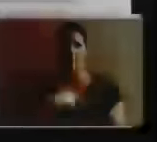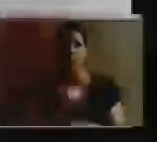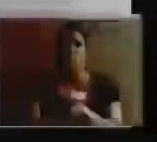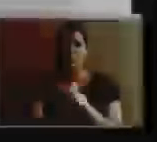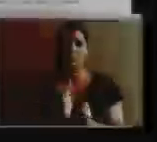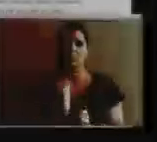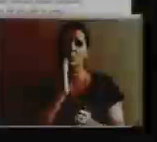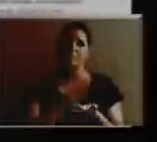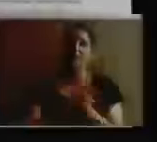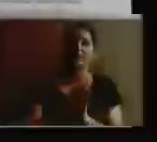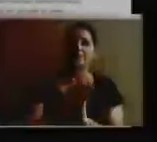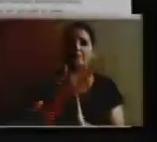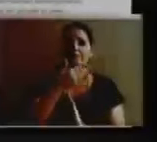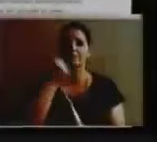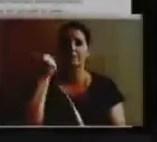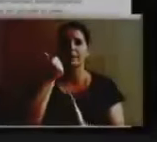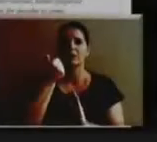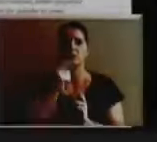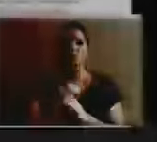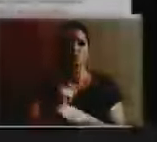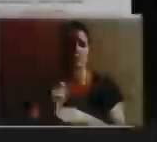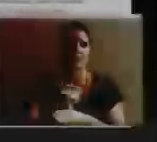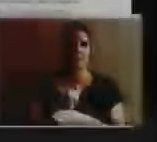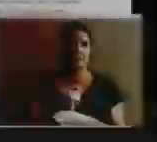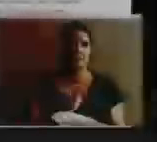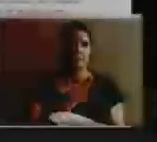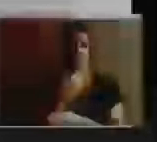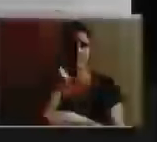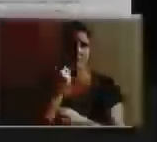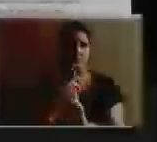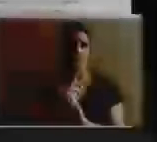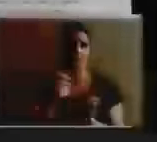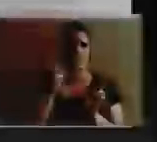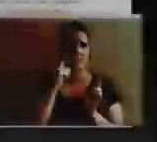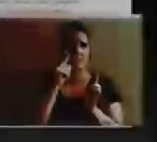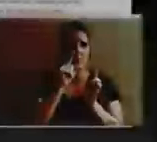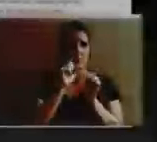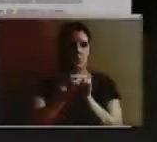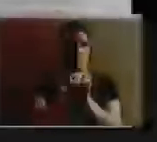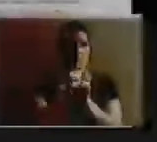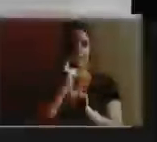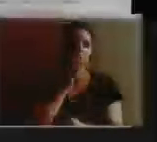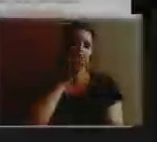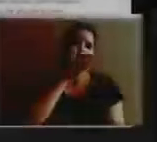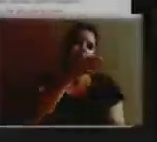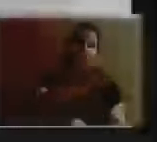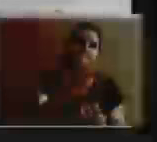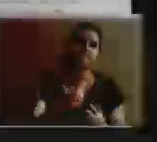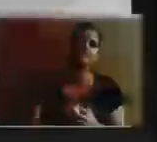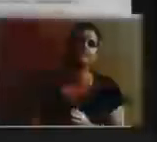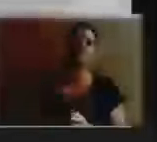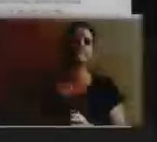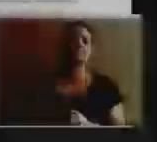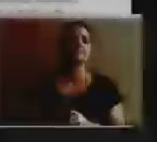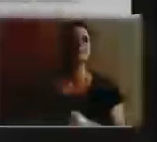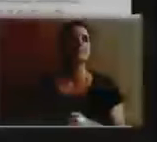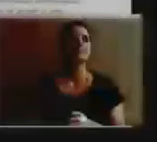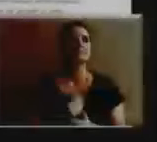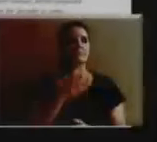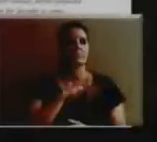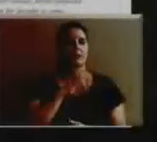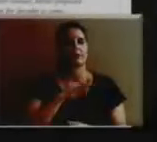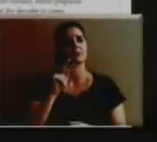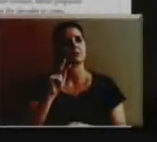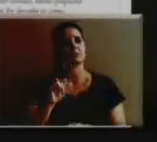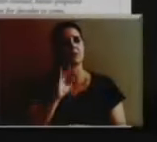workforce that will benefit the state for decades to come. So we're proud of that recognition and that certificate. Chair Porter, I also